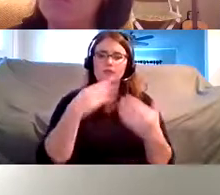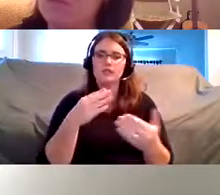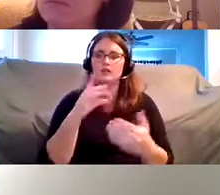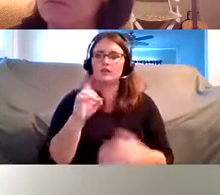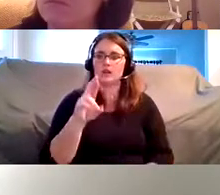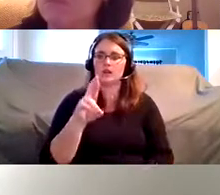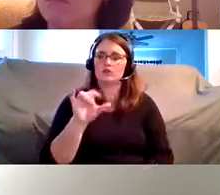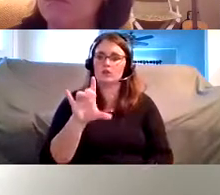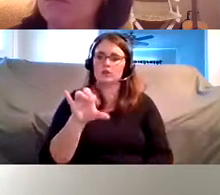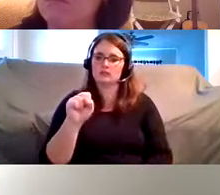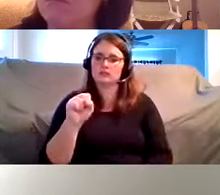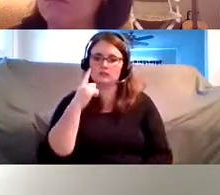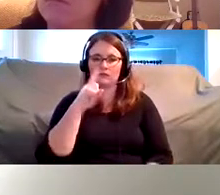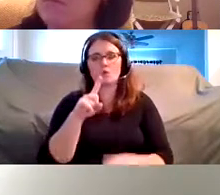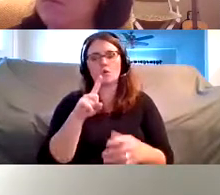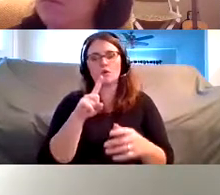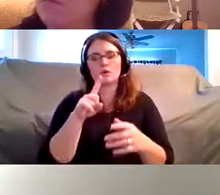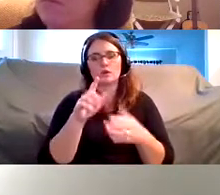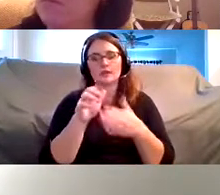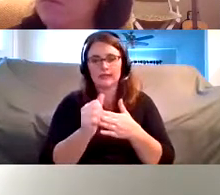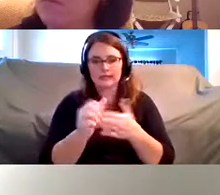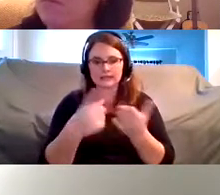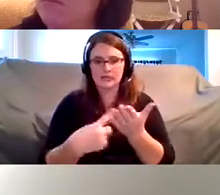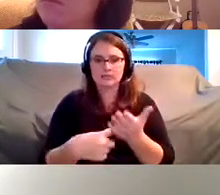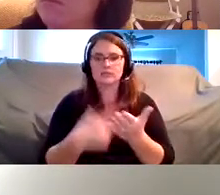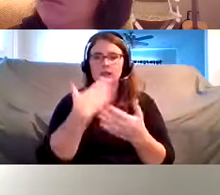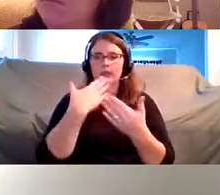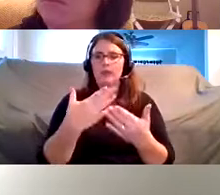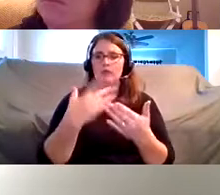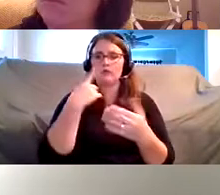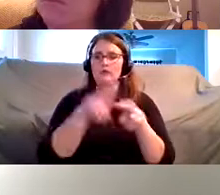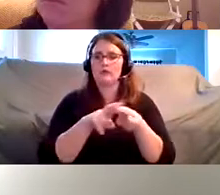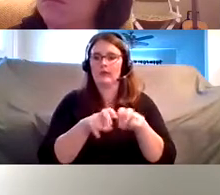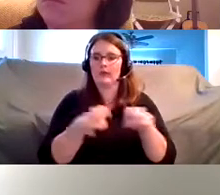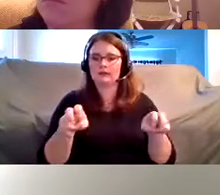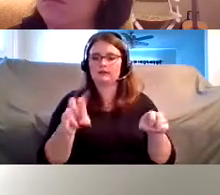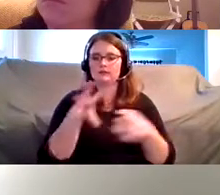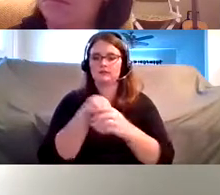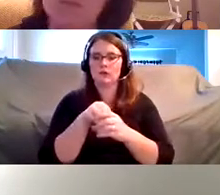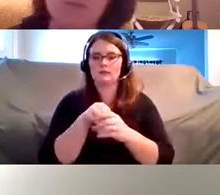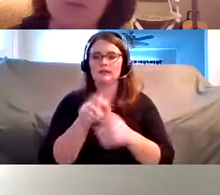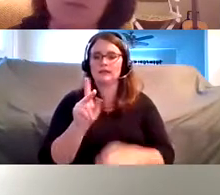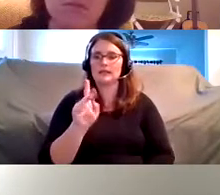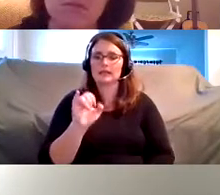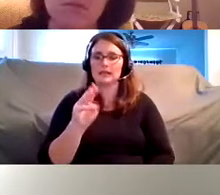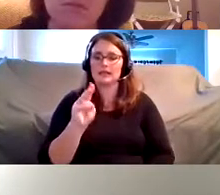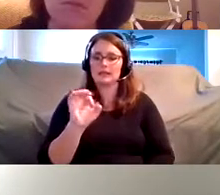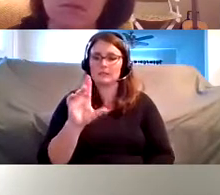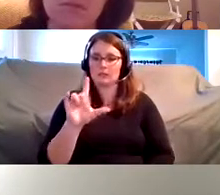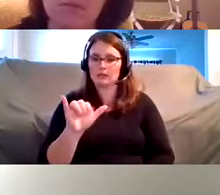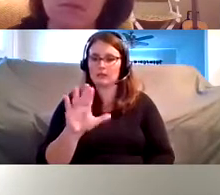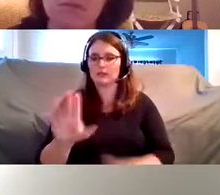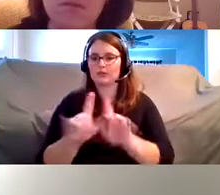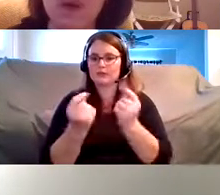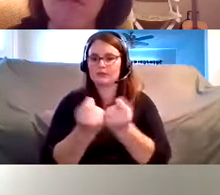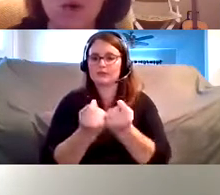the discussions, and for the panelists, and just the Kimberly and her team just giving us an opportunity and space to be